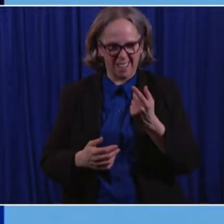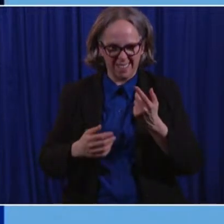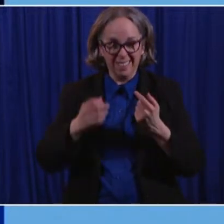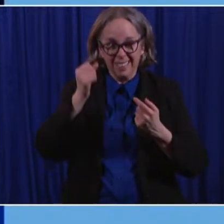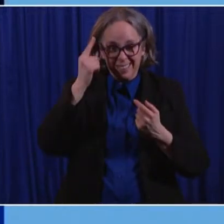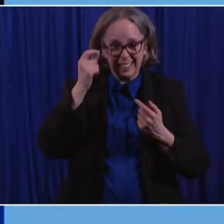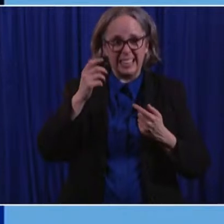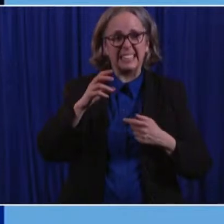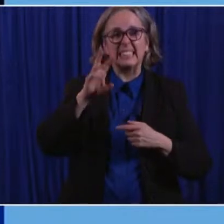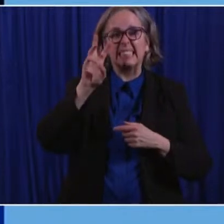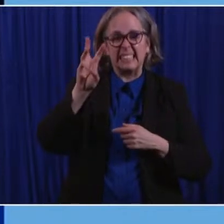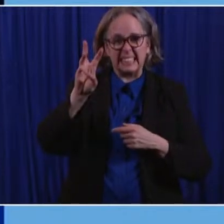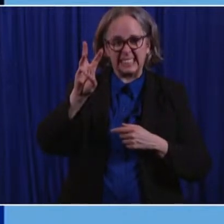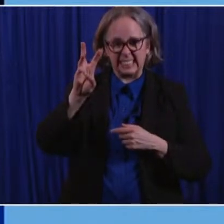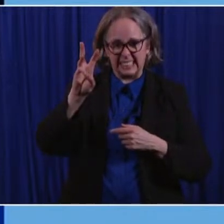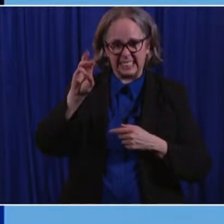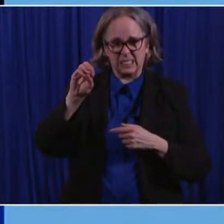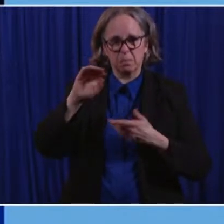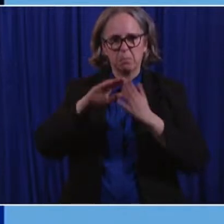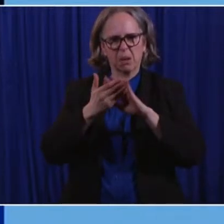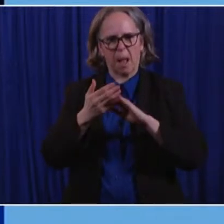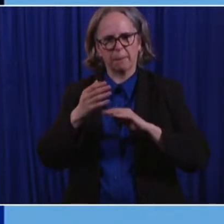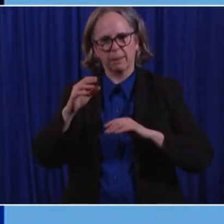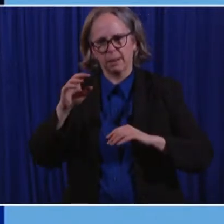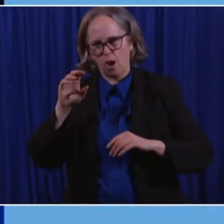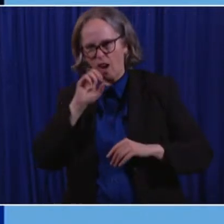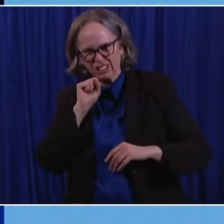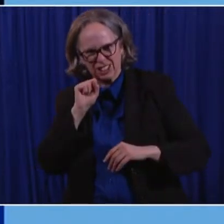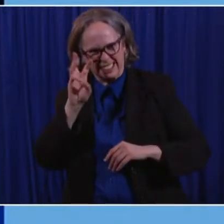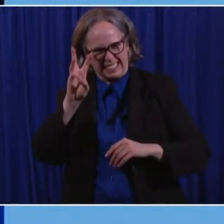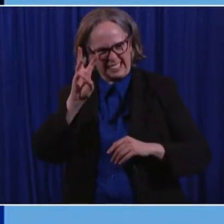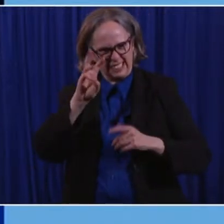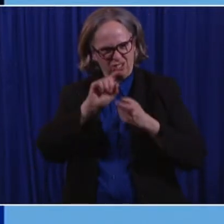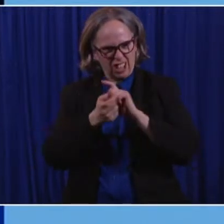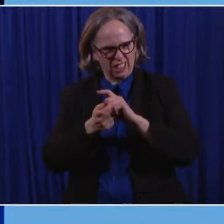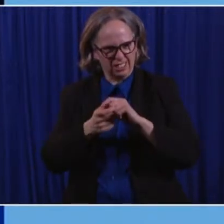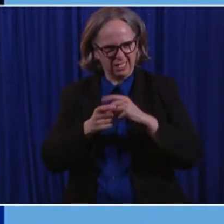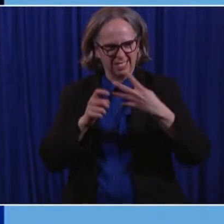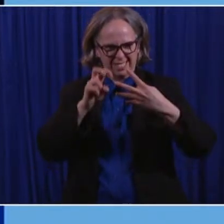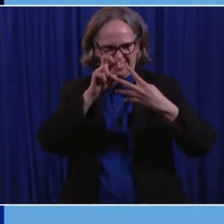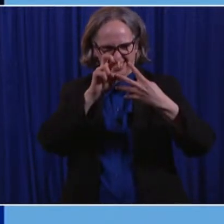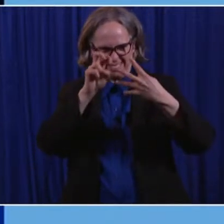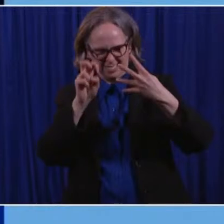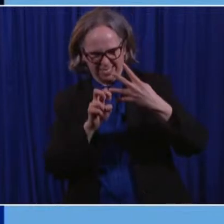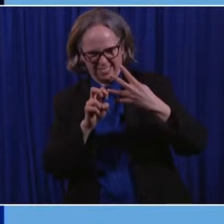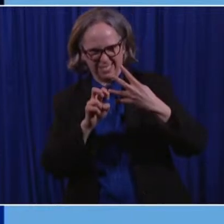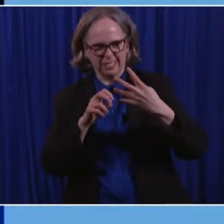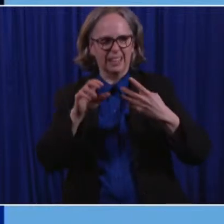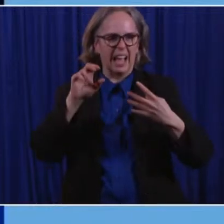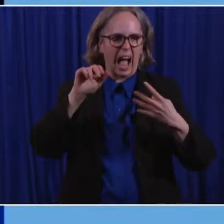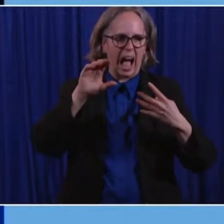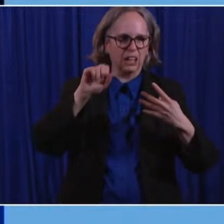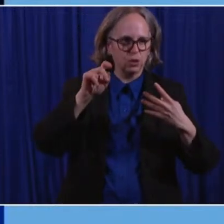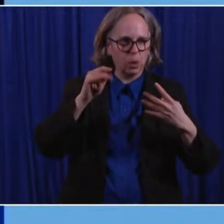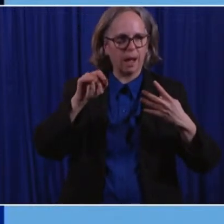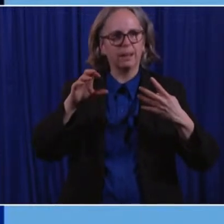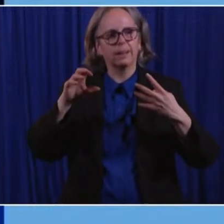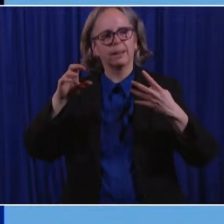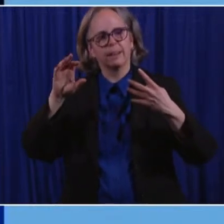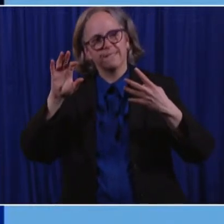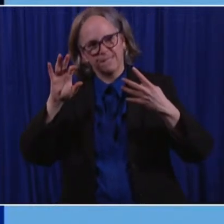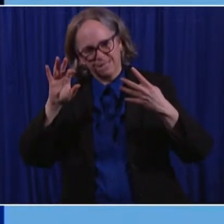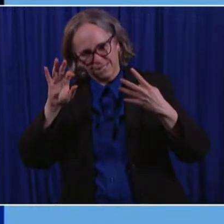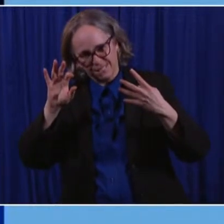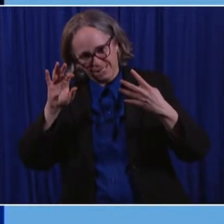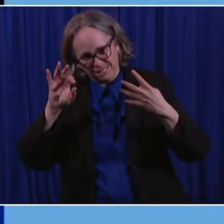below 100 over 2 weeks. Those counties are Ashtabula, Carroll, Fayette, Jackson, Morrow, and Tuscarawas. There are also